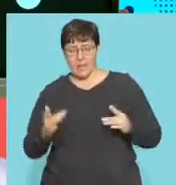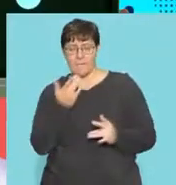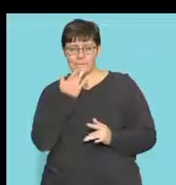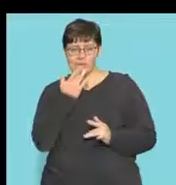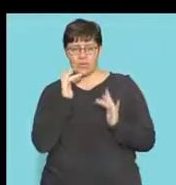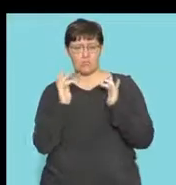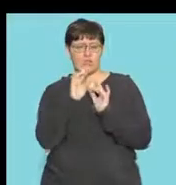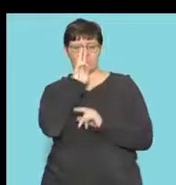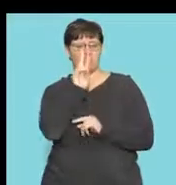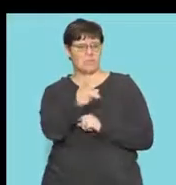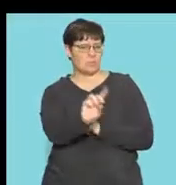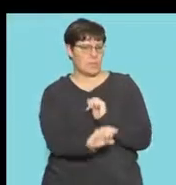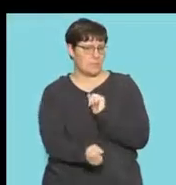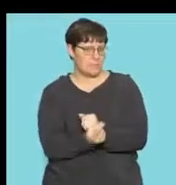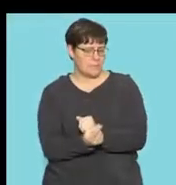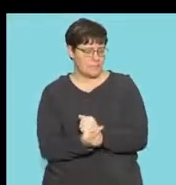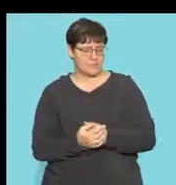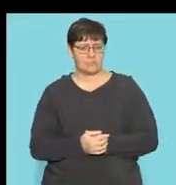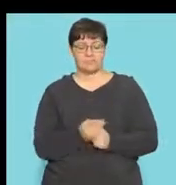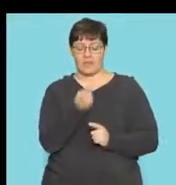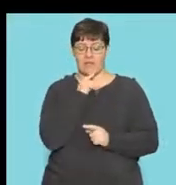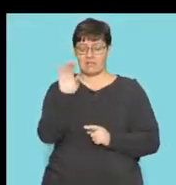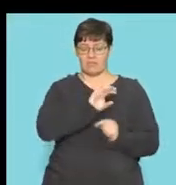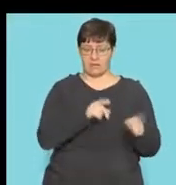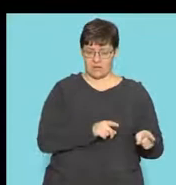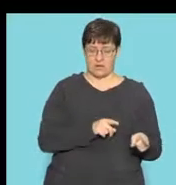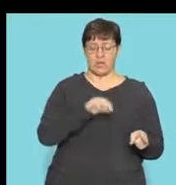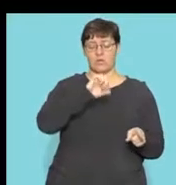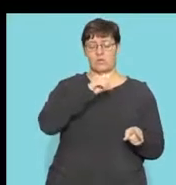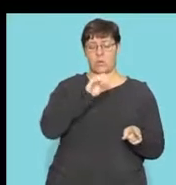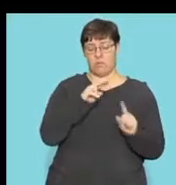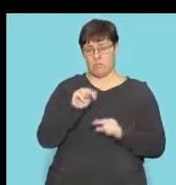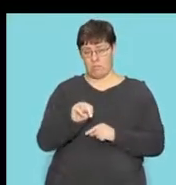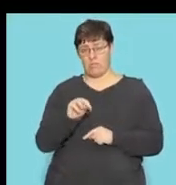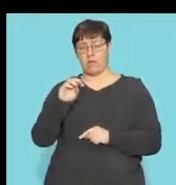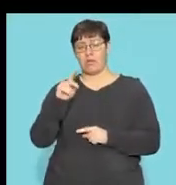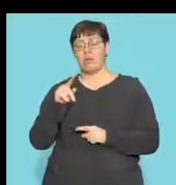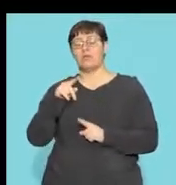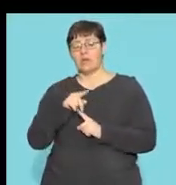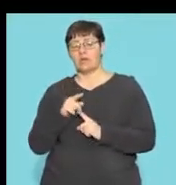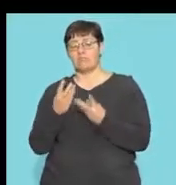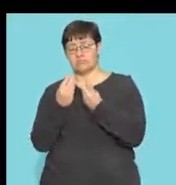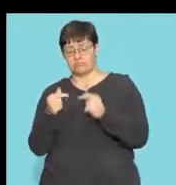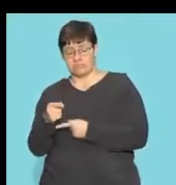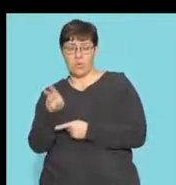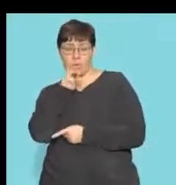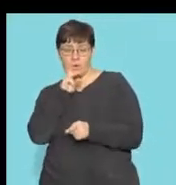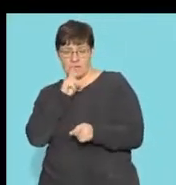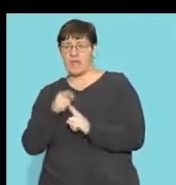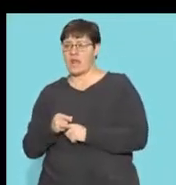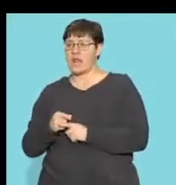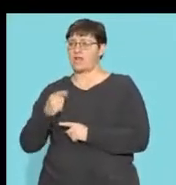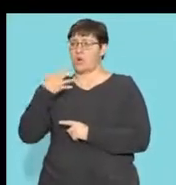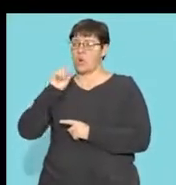get? Well, if we have table salt, we'll get sodium ions in the liquid, dissolved in the solution, and